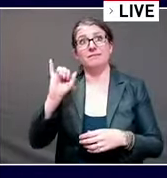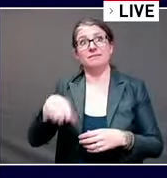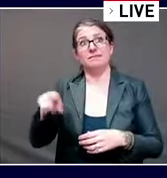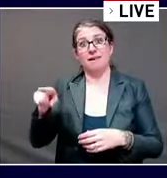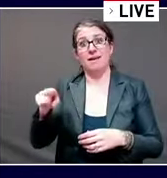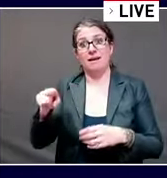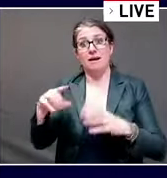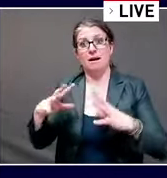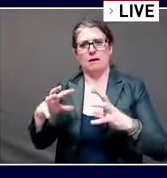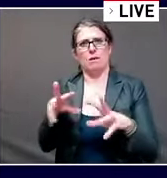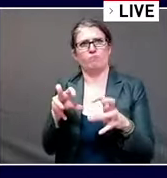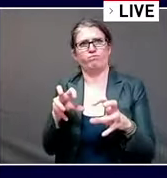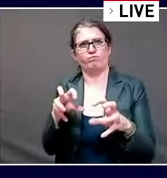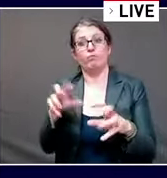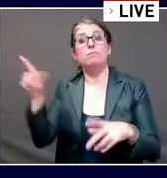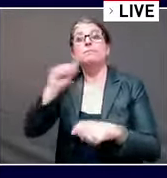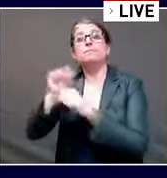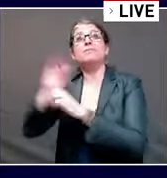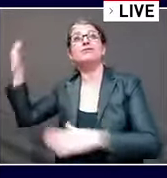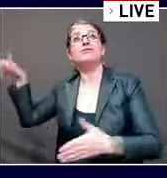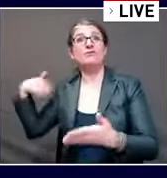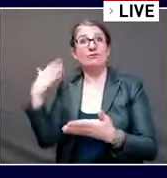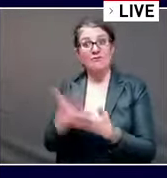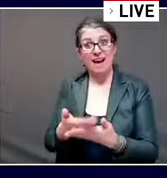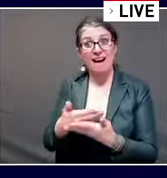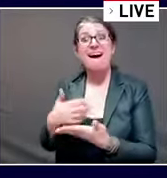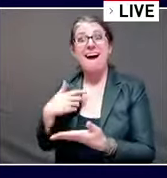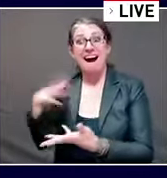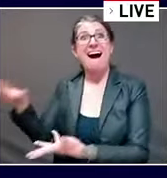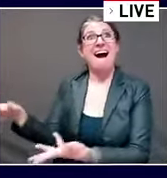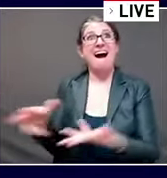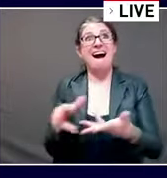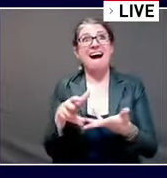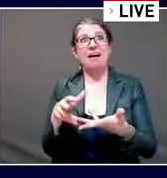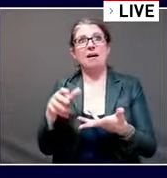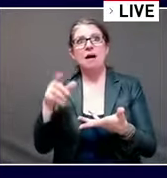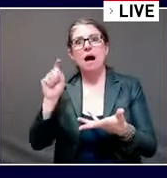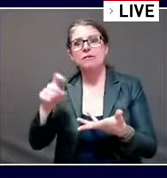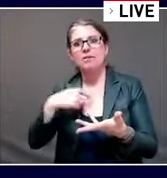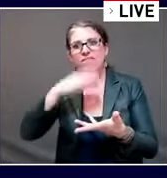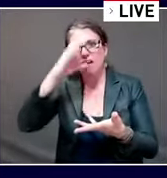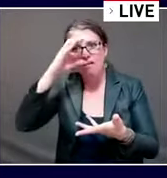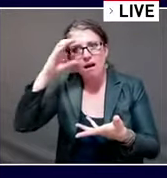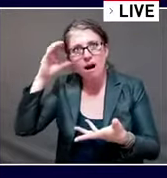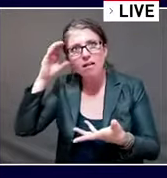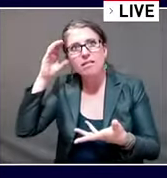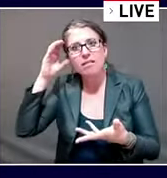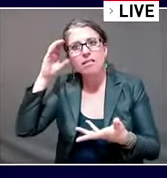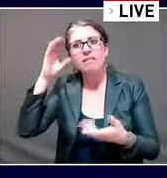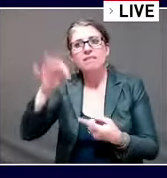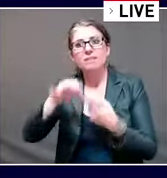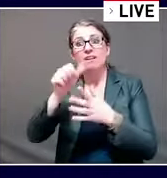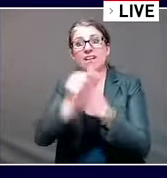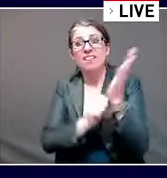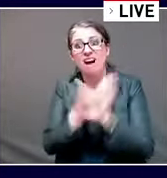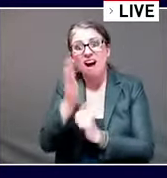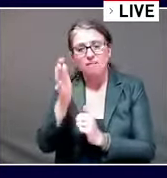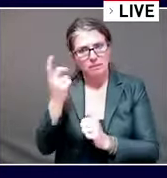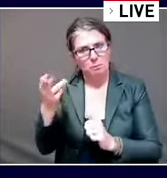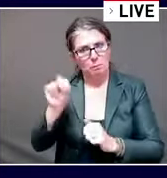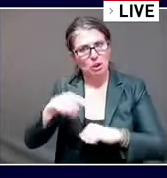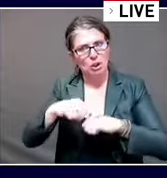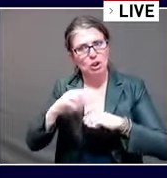that are working with the dry ice. It turns out that those ultra cold dry ice gloves and goggles are very pricey, as they should be. They're keeping people